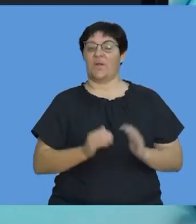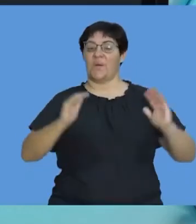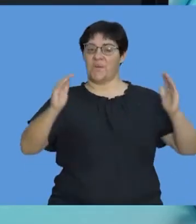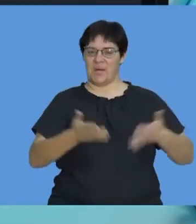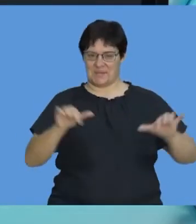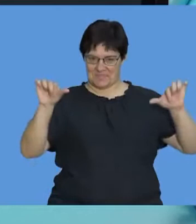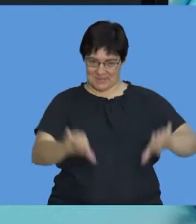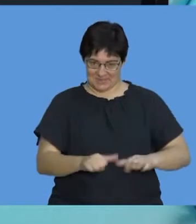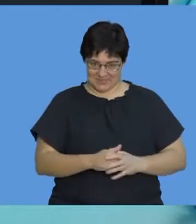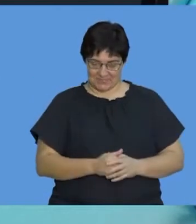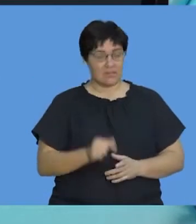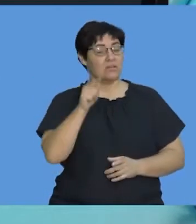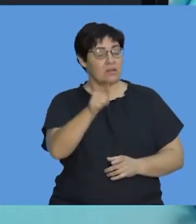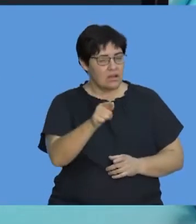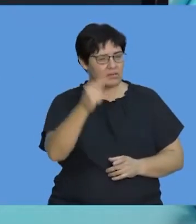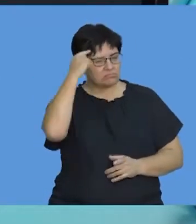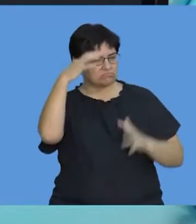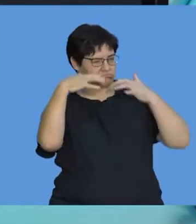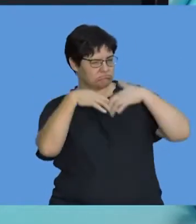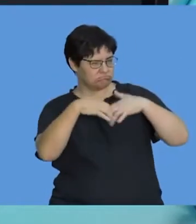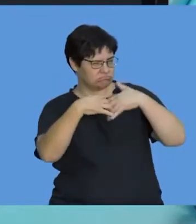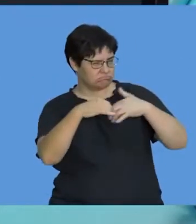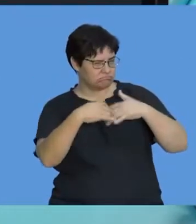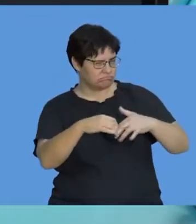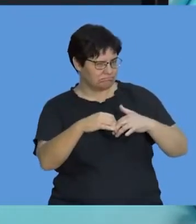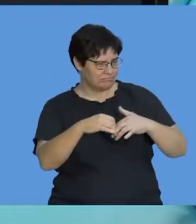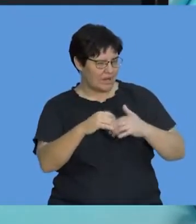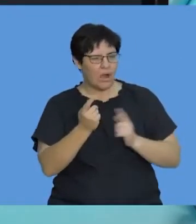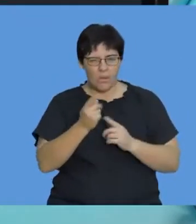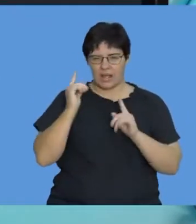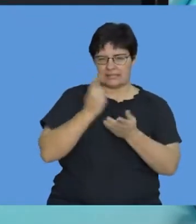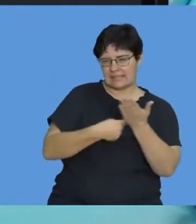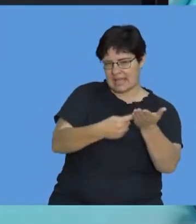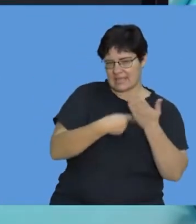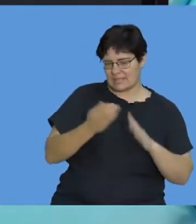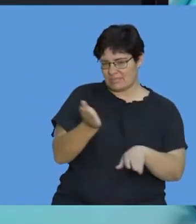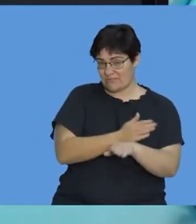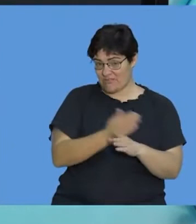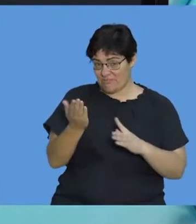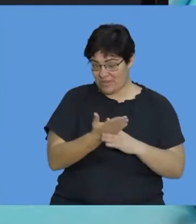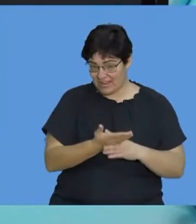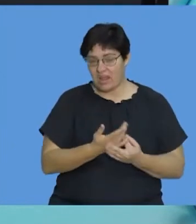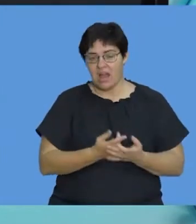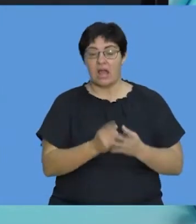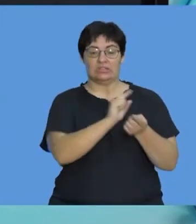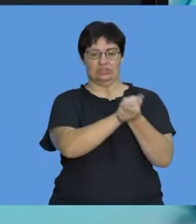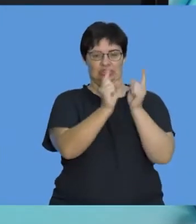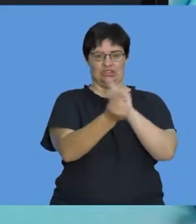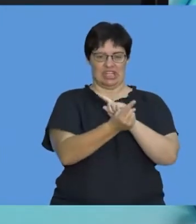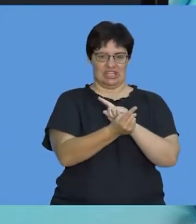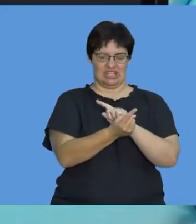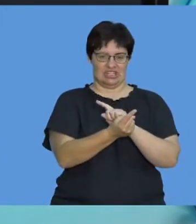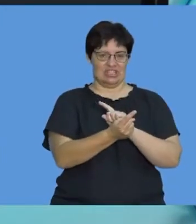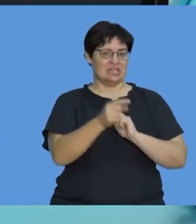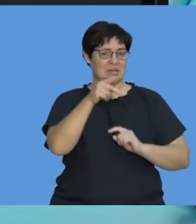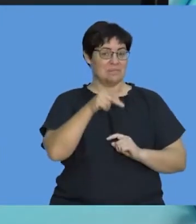Welcome back. So you've had a little bit of time to think through what we were talking about, which was changing momentum, and we were